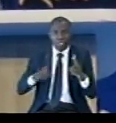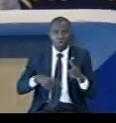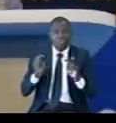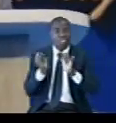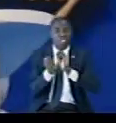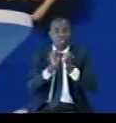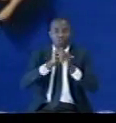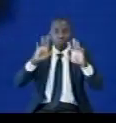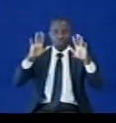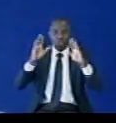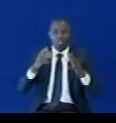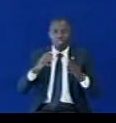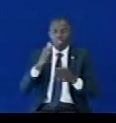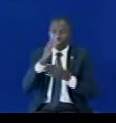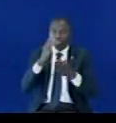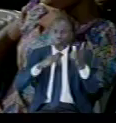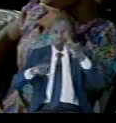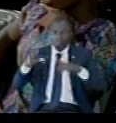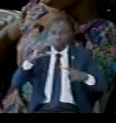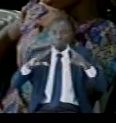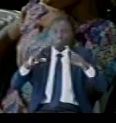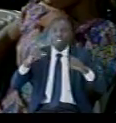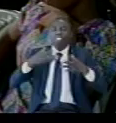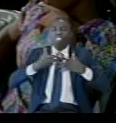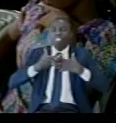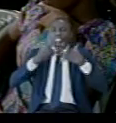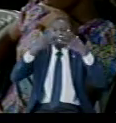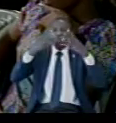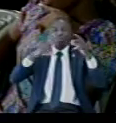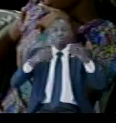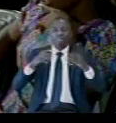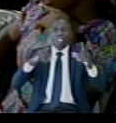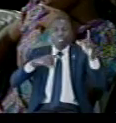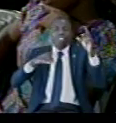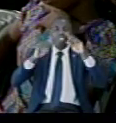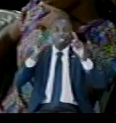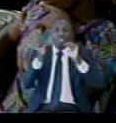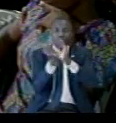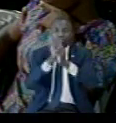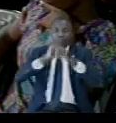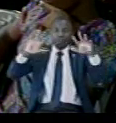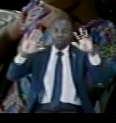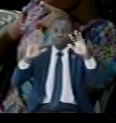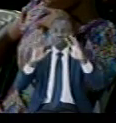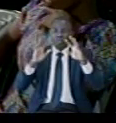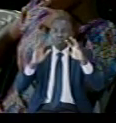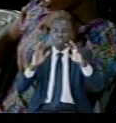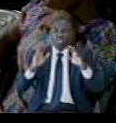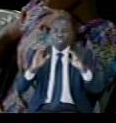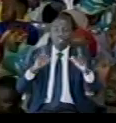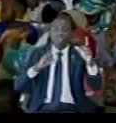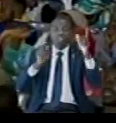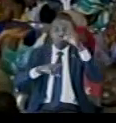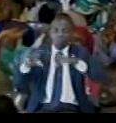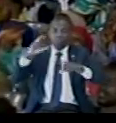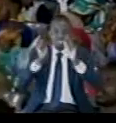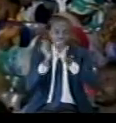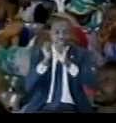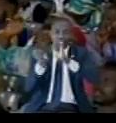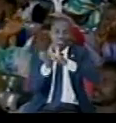transformation. Somebody shout, transformation. Let me hear your voice.